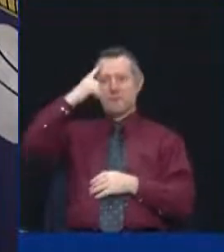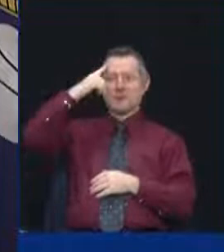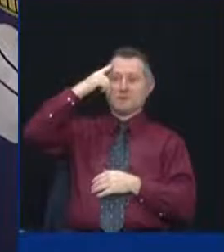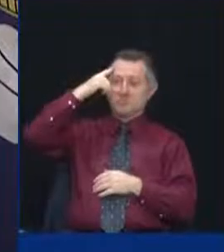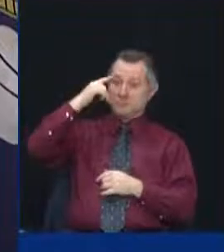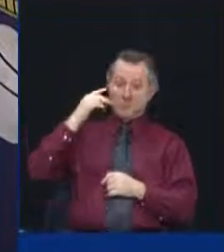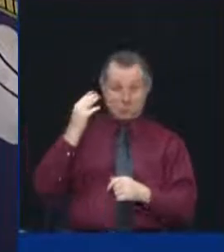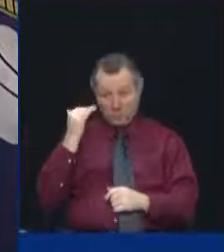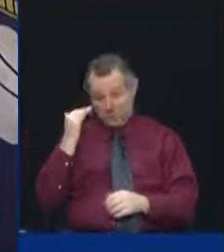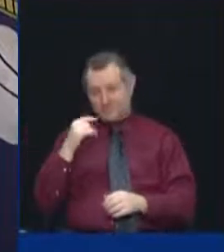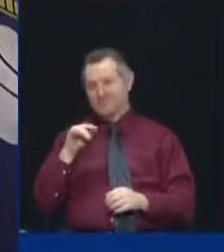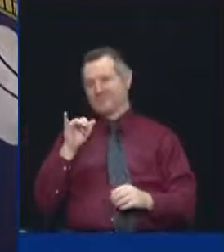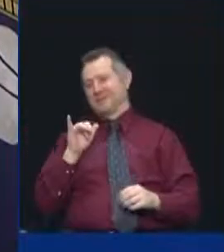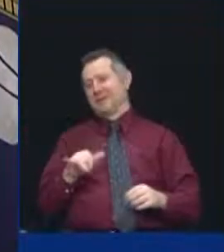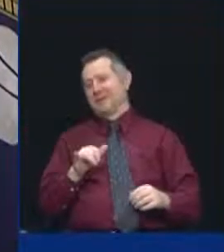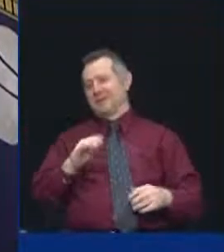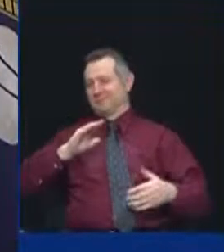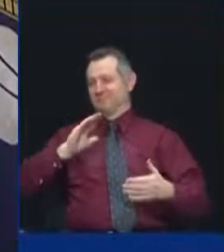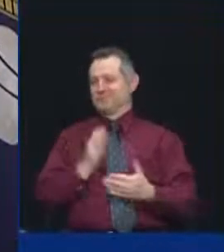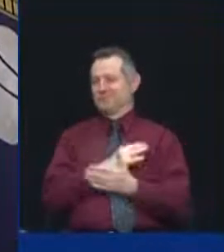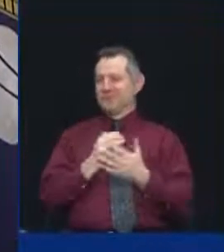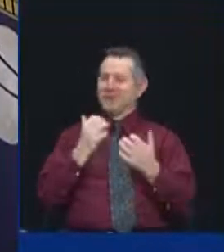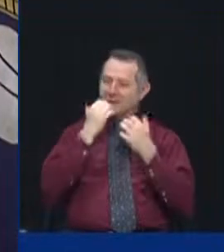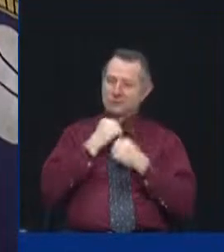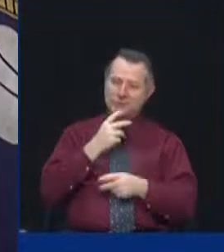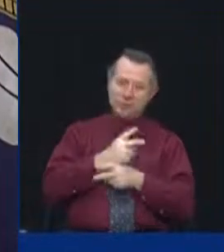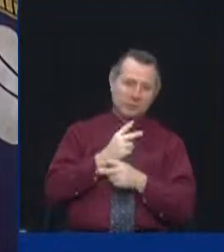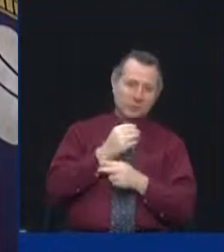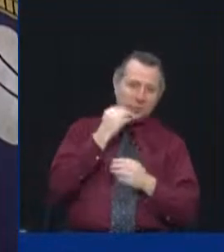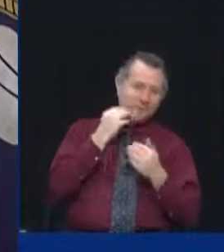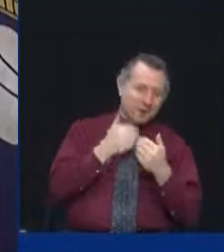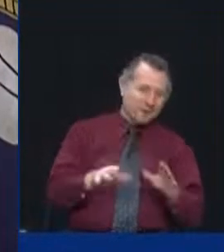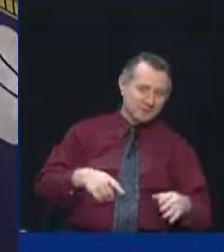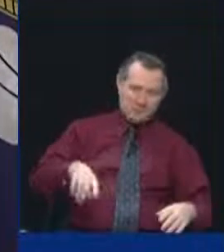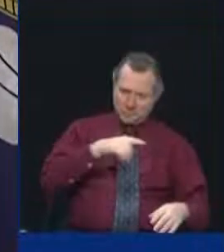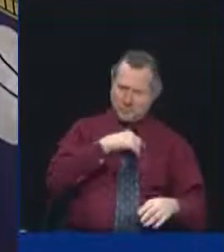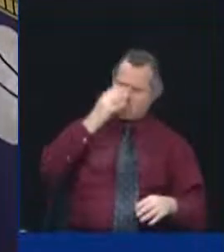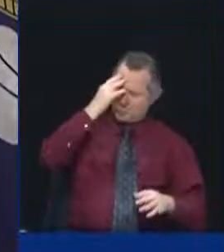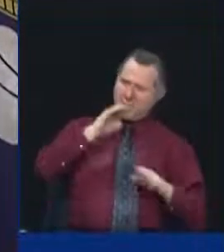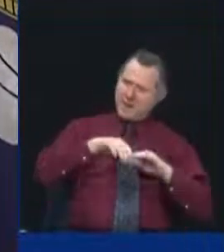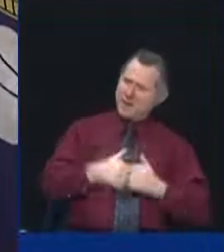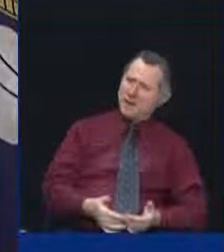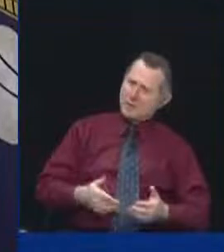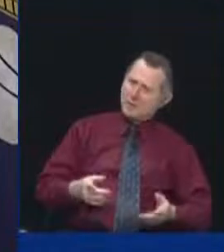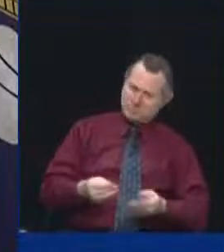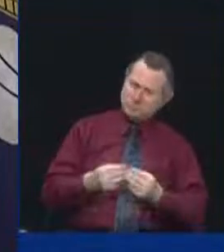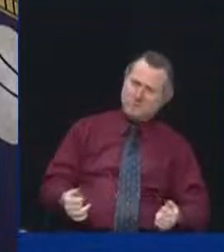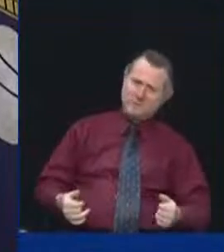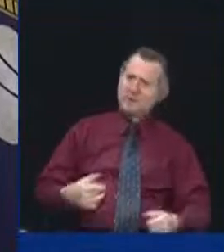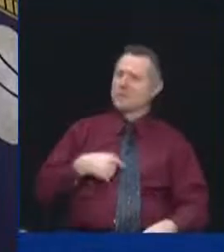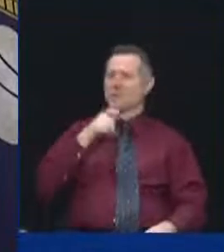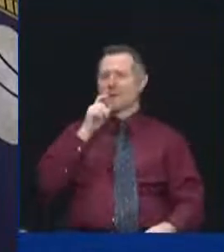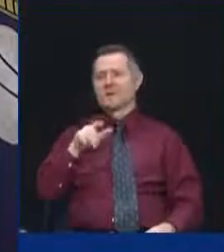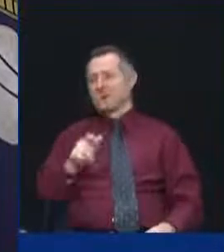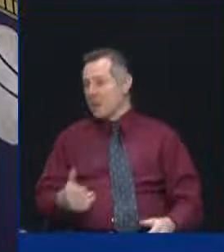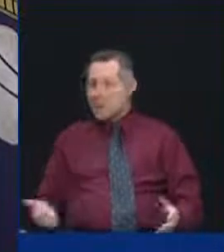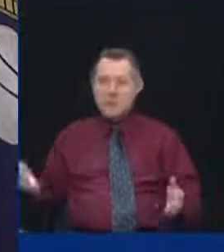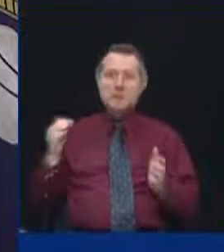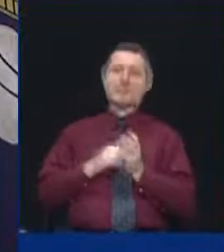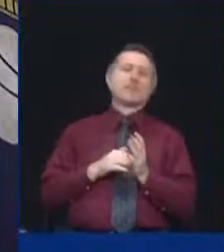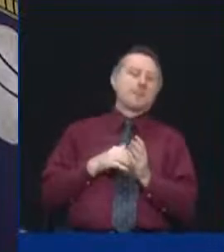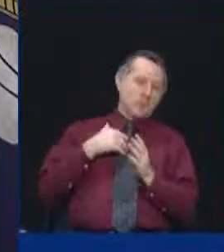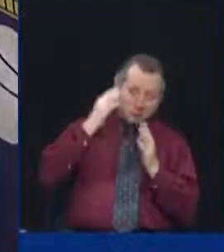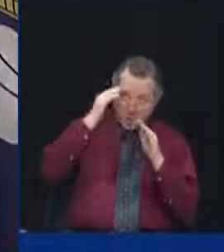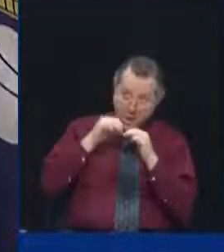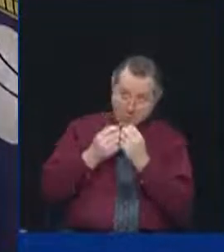do this. This is not where we have to reinvent the wheel. People should not sleep